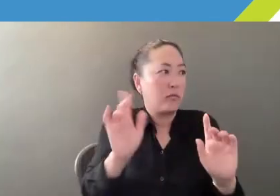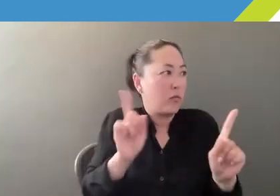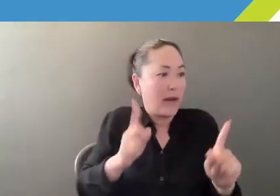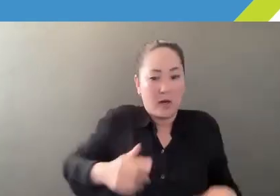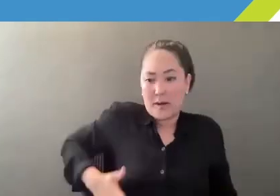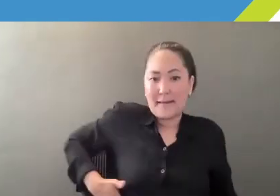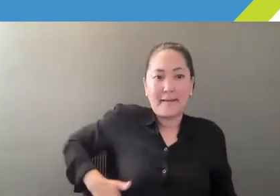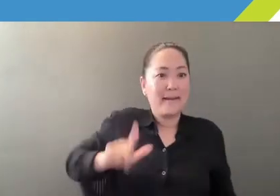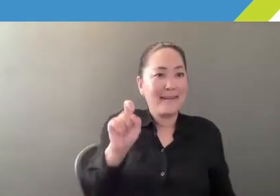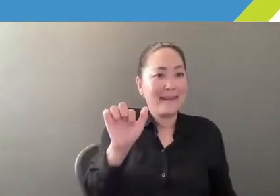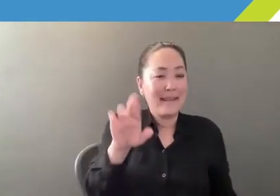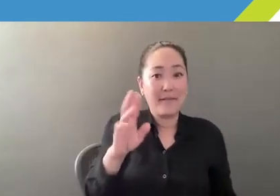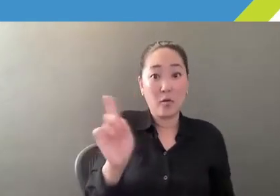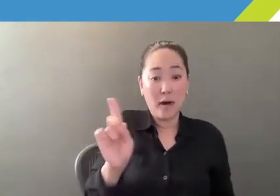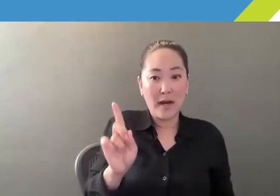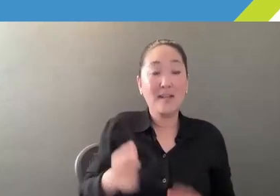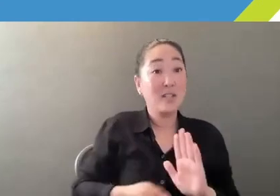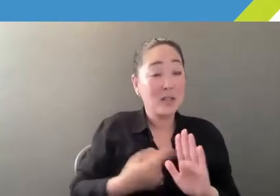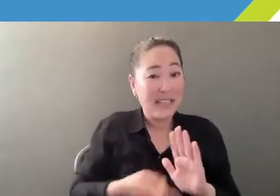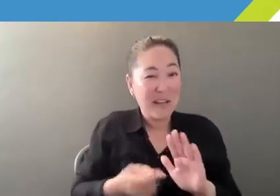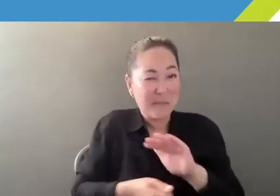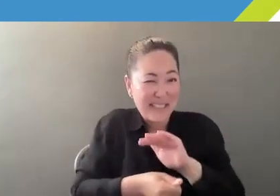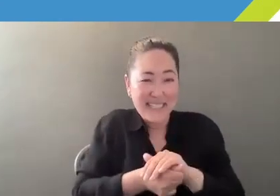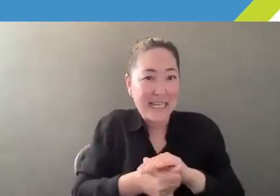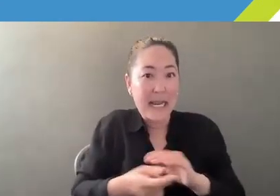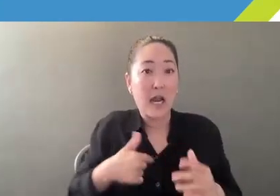little bit secret, okay? It's covert.